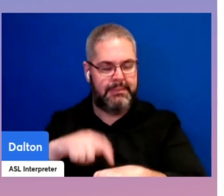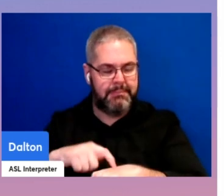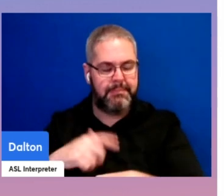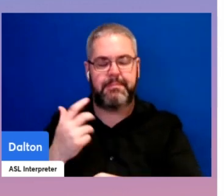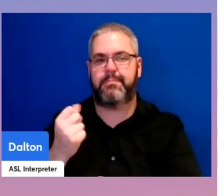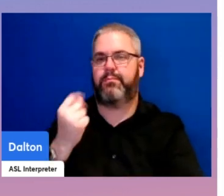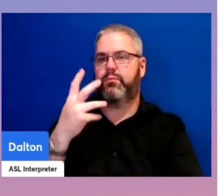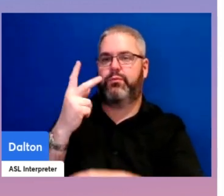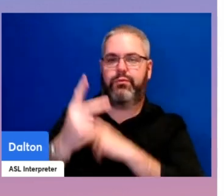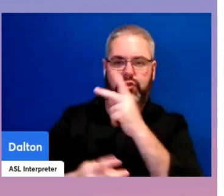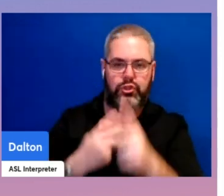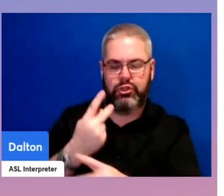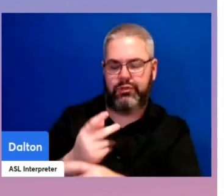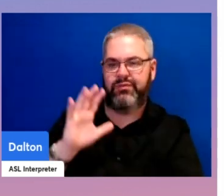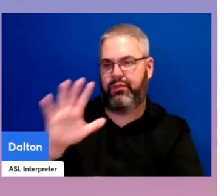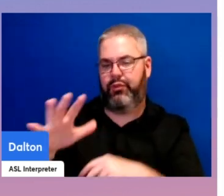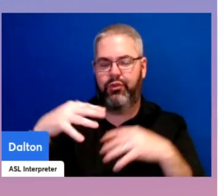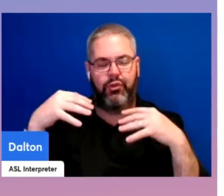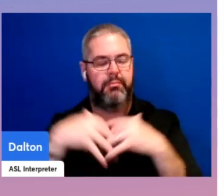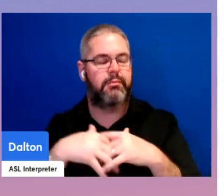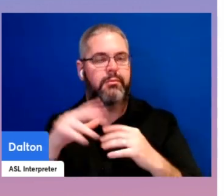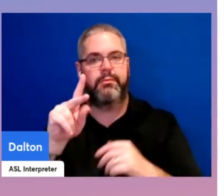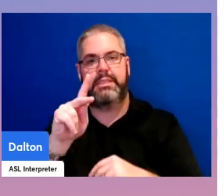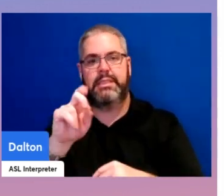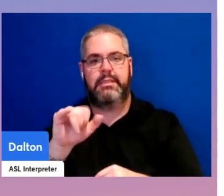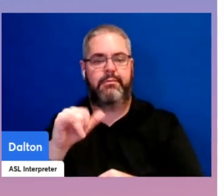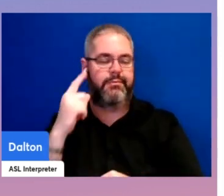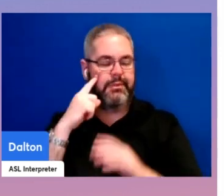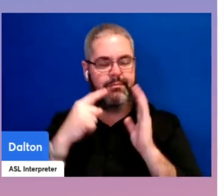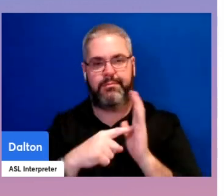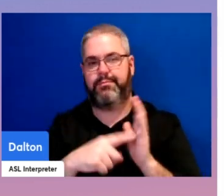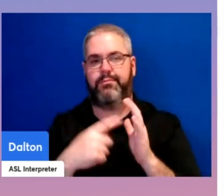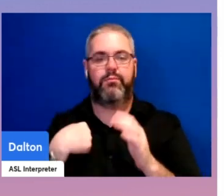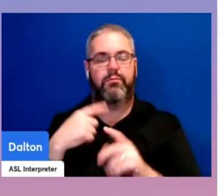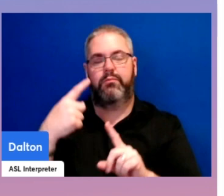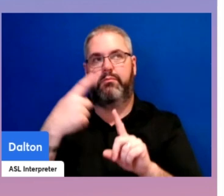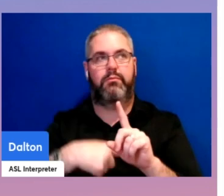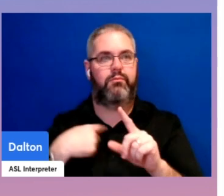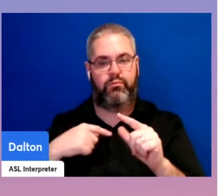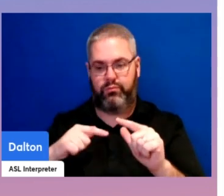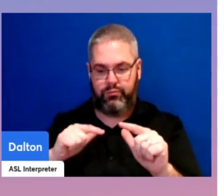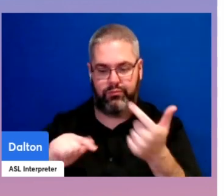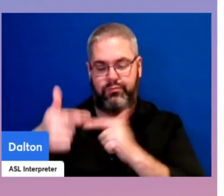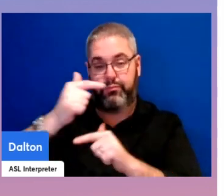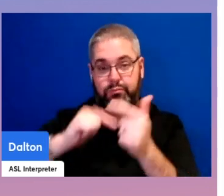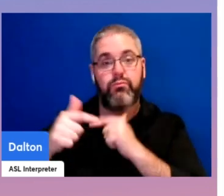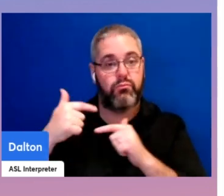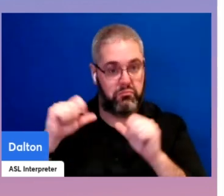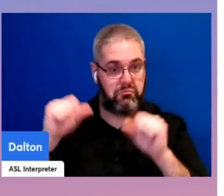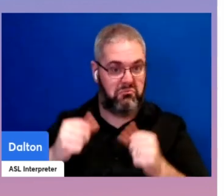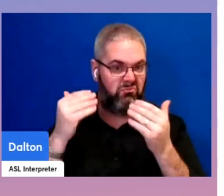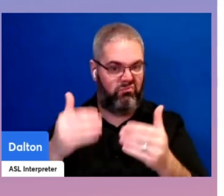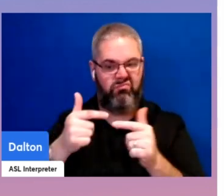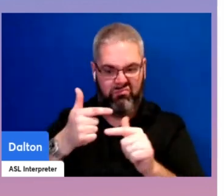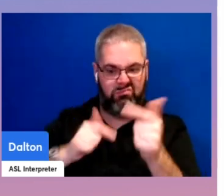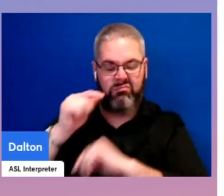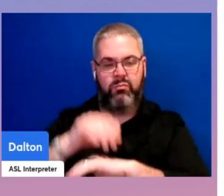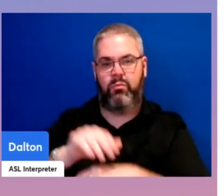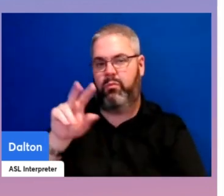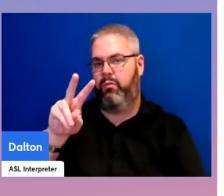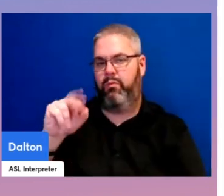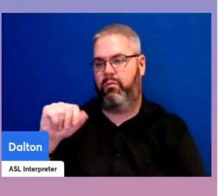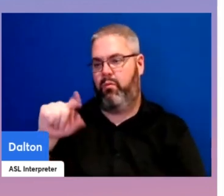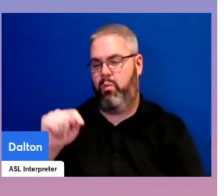key. So let's say in a month that we want to rotate our encryption key, we can go ahead and rotate that on the Vault side, and